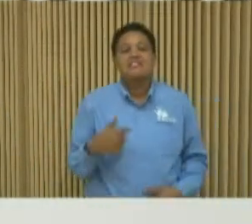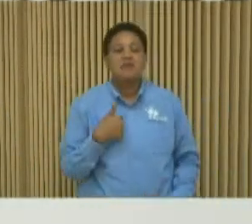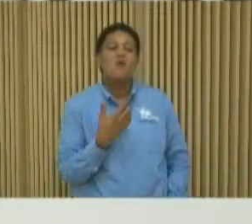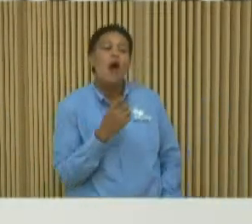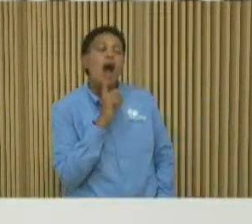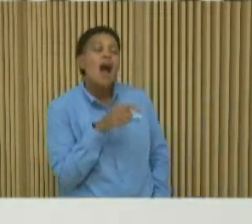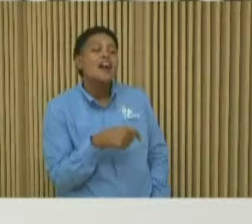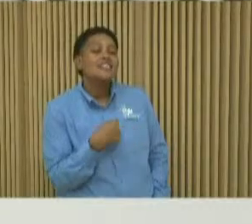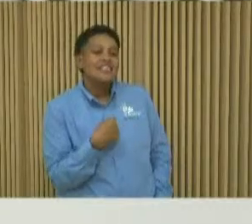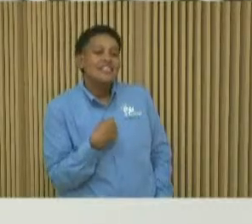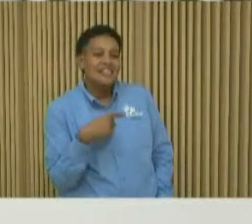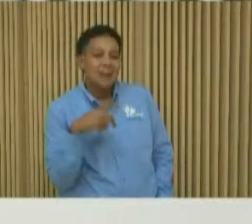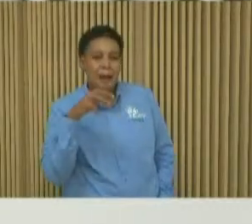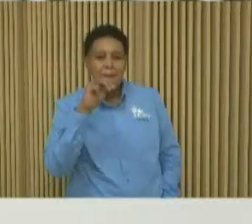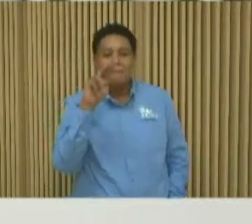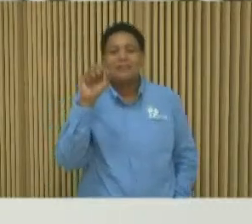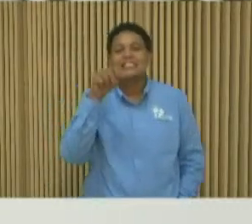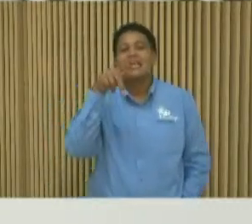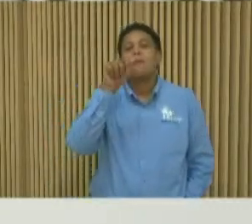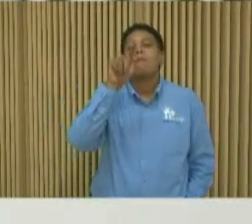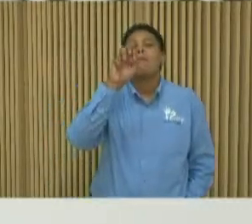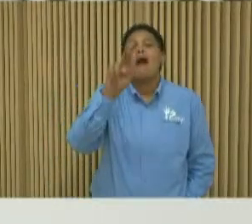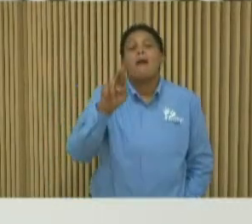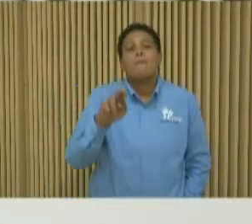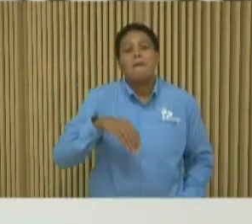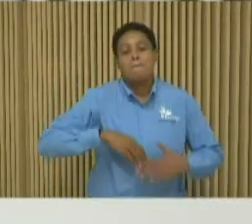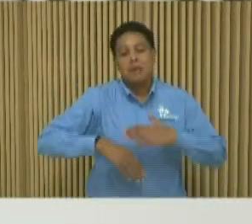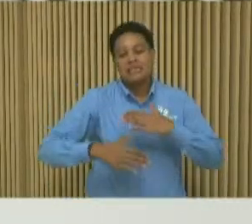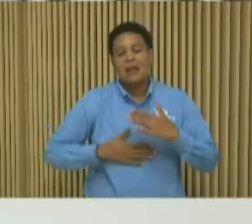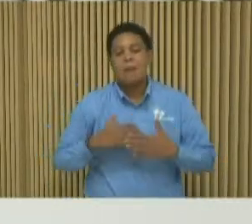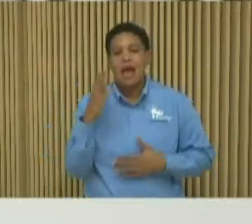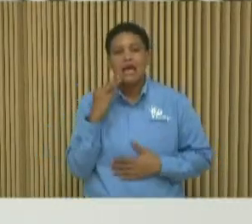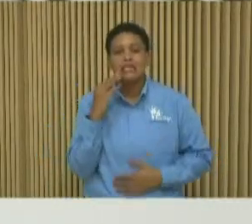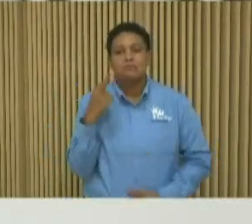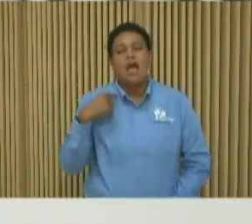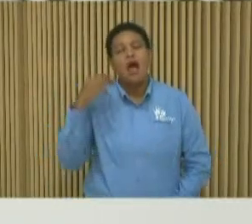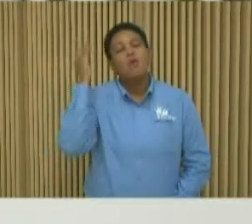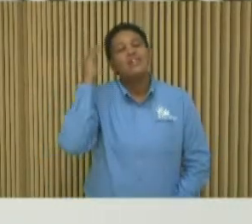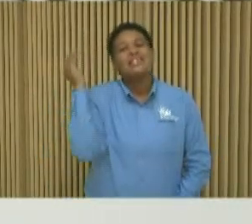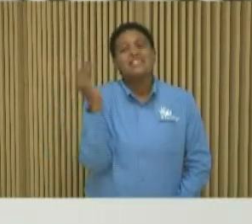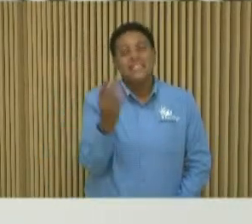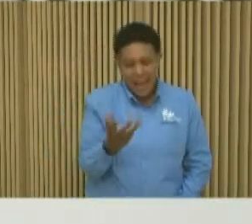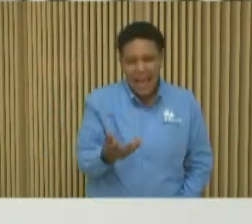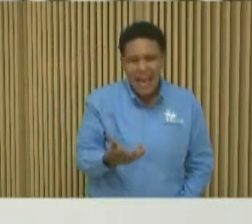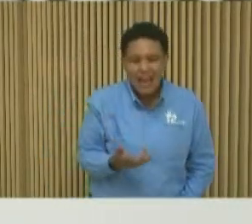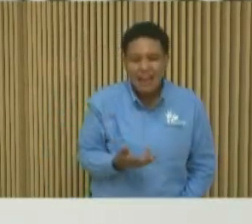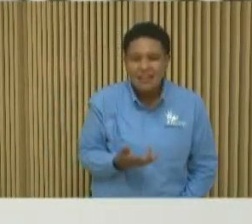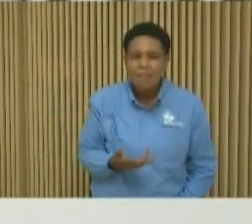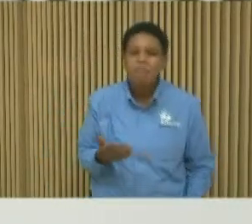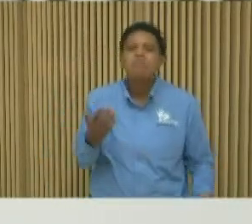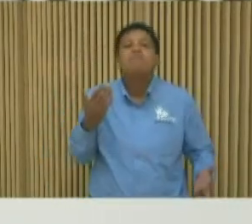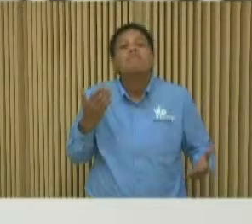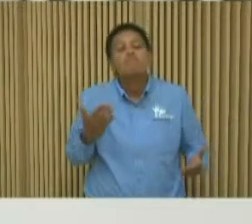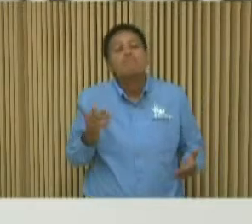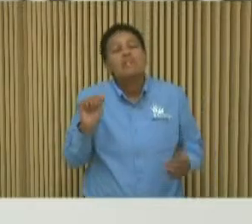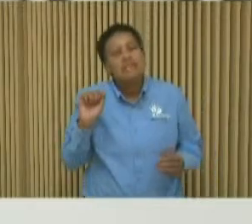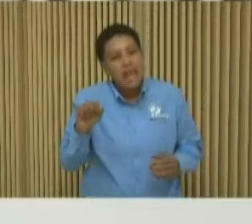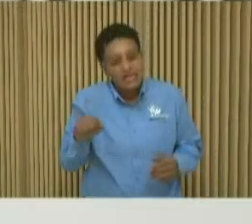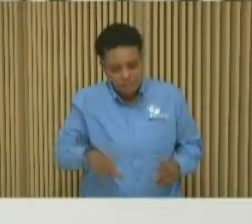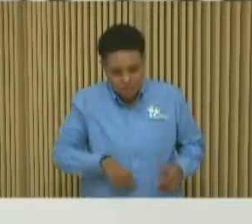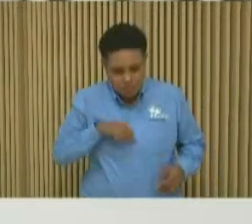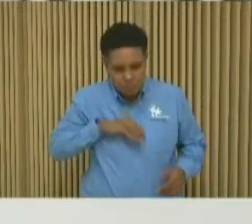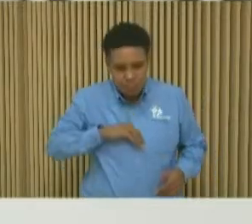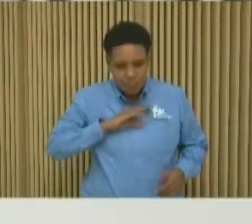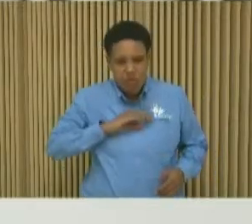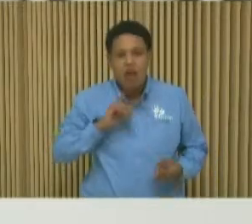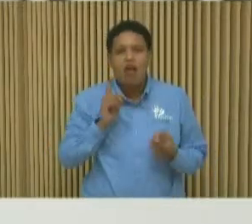one. Okay, Mrs. Palmer. Yes, thank you. Based on my experience, I'd like to say it may be a matter of pride, but it's a matter of